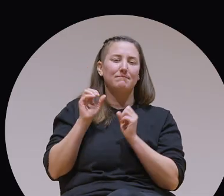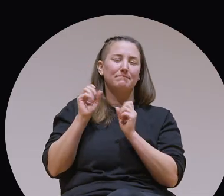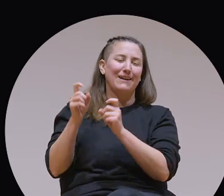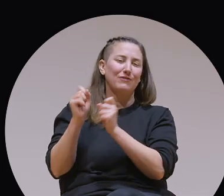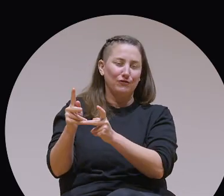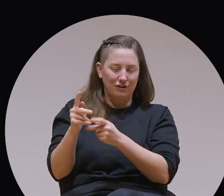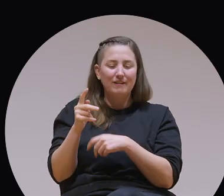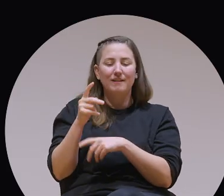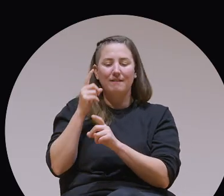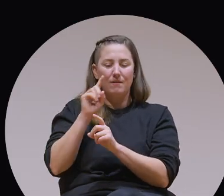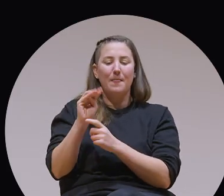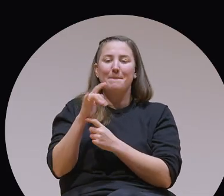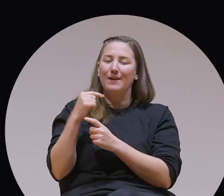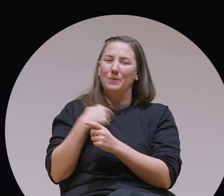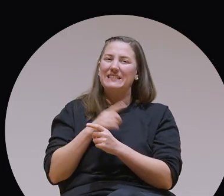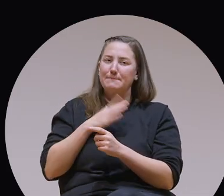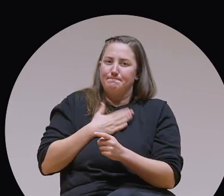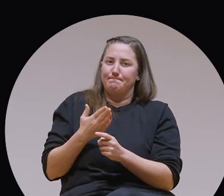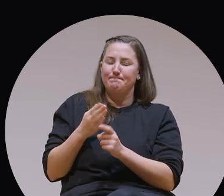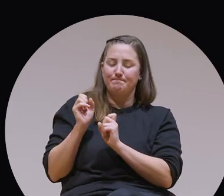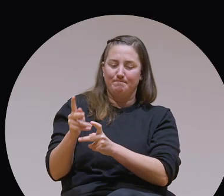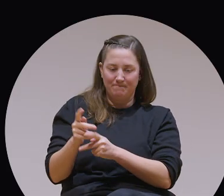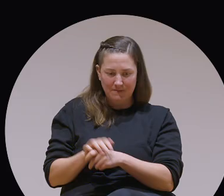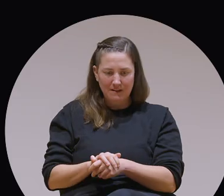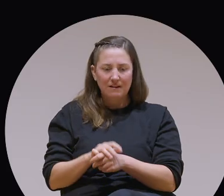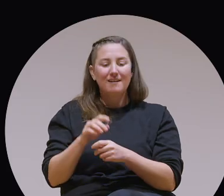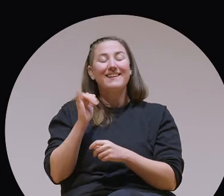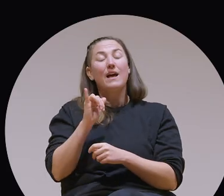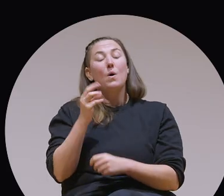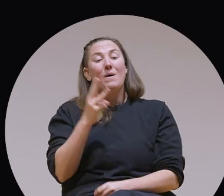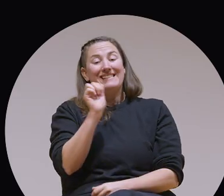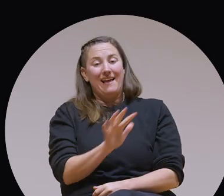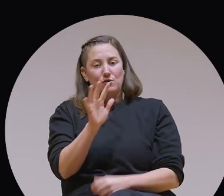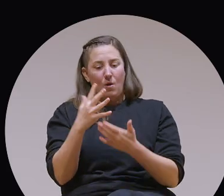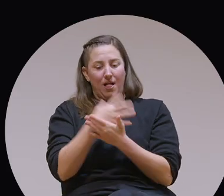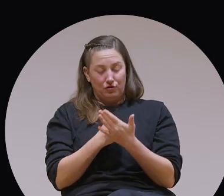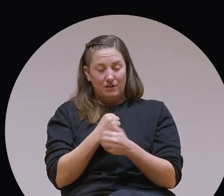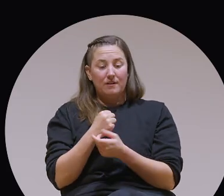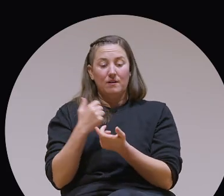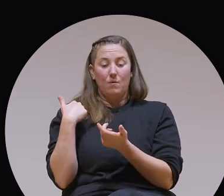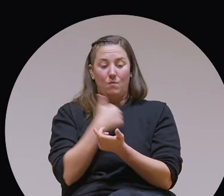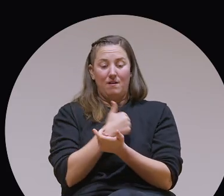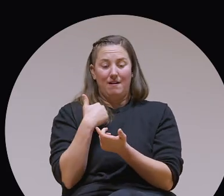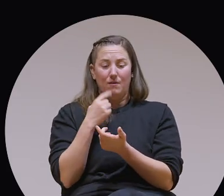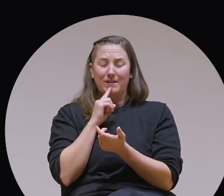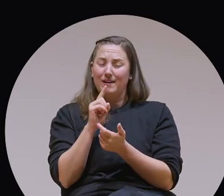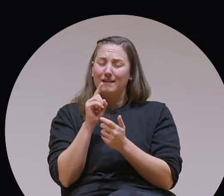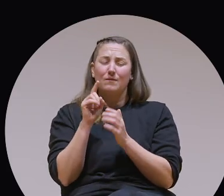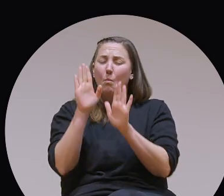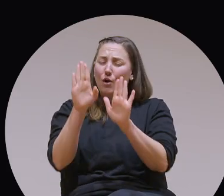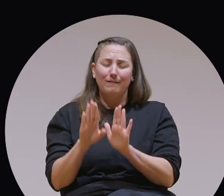we at the Met initiated. Again, our ancient West Asian collection. My wonderful Provenance